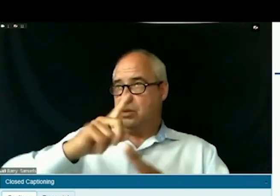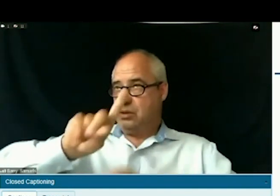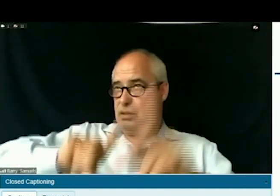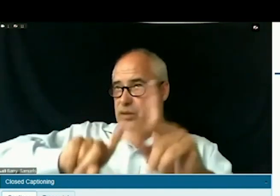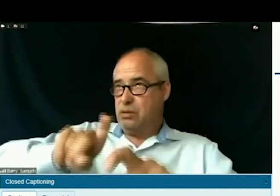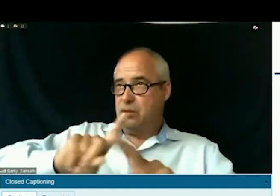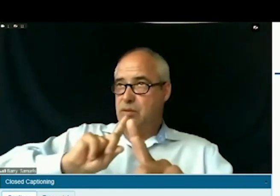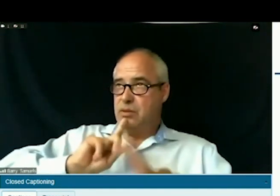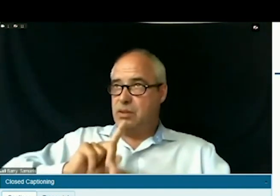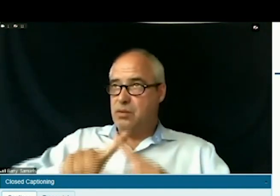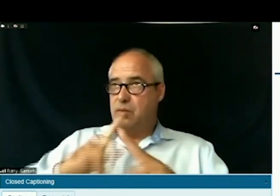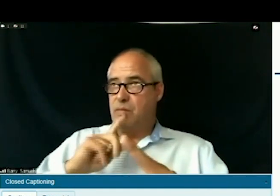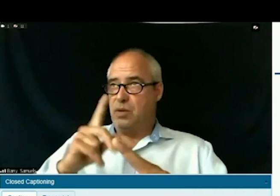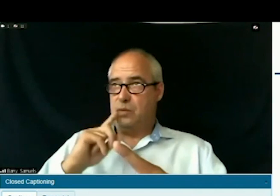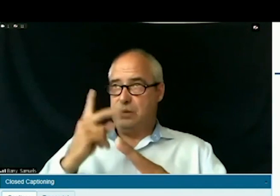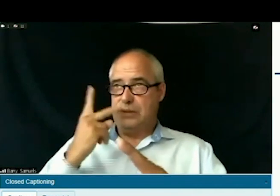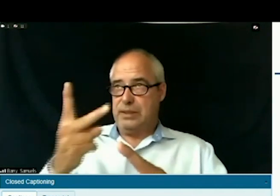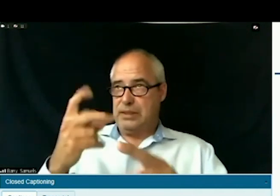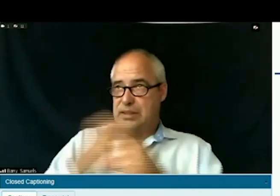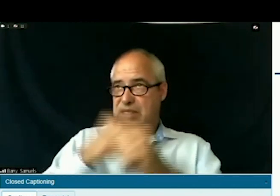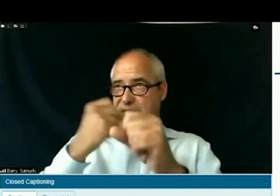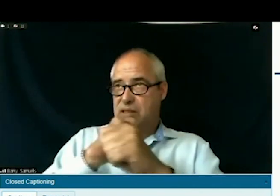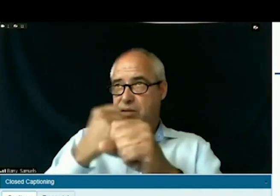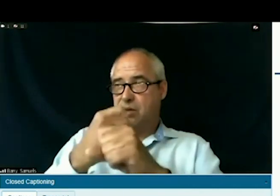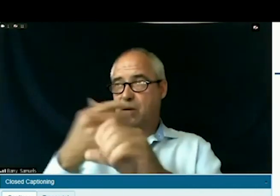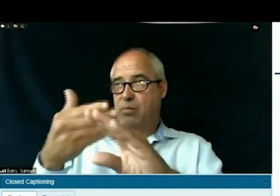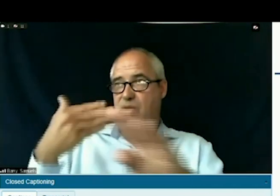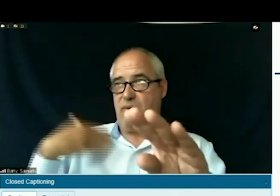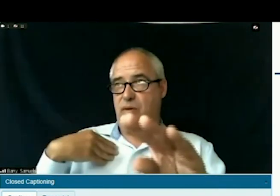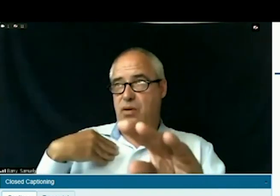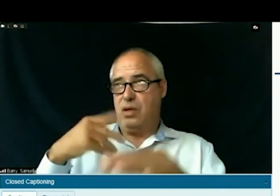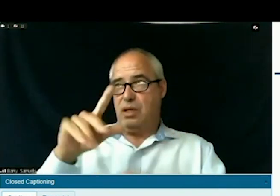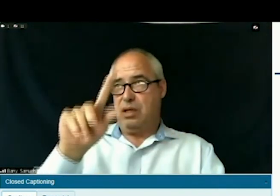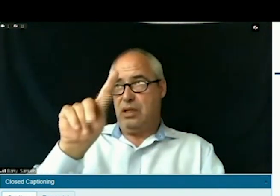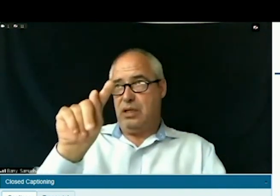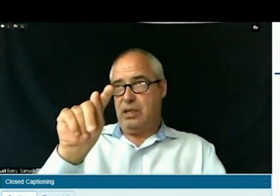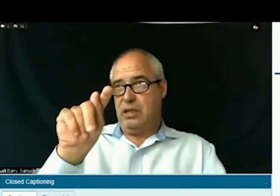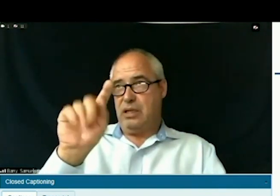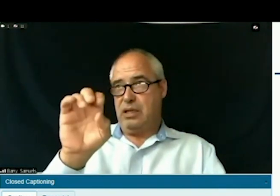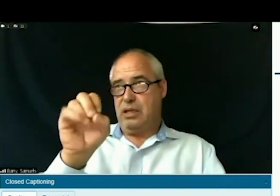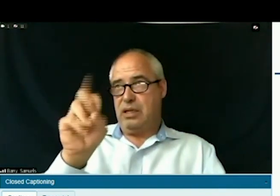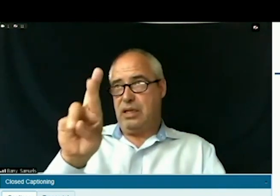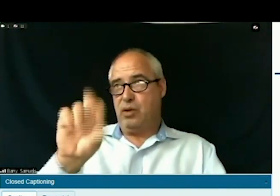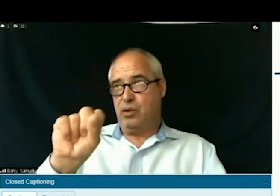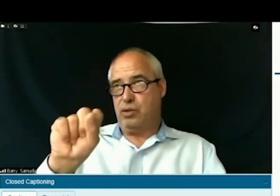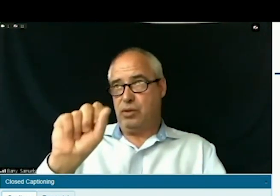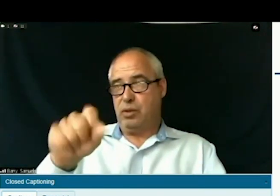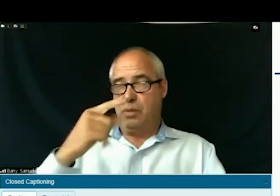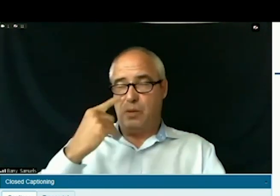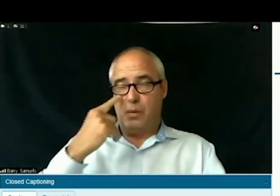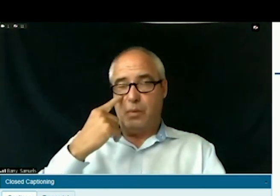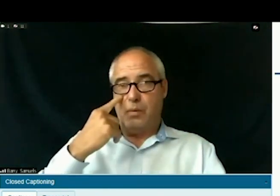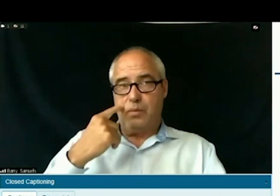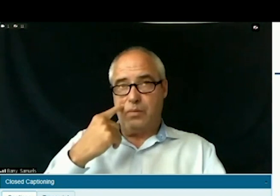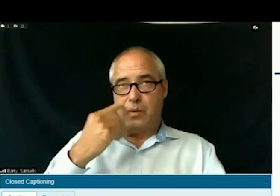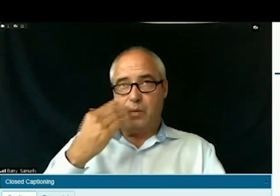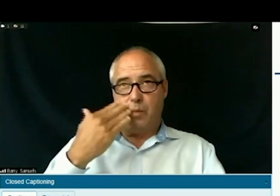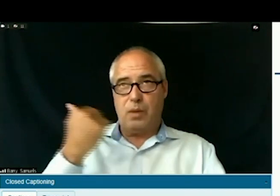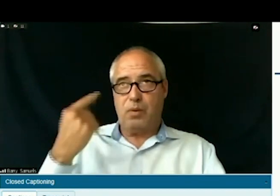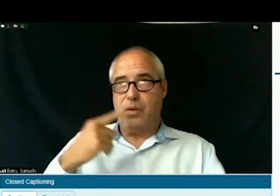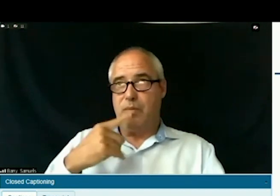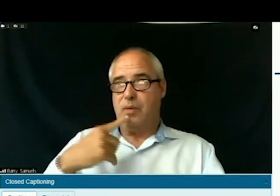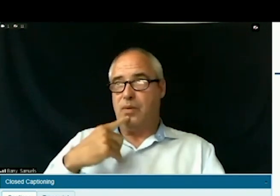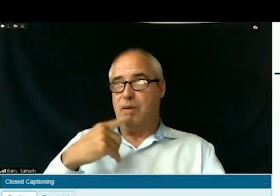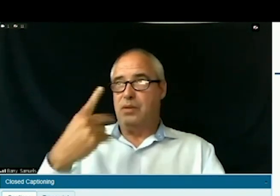the statistics before the tears could be wiped away. So in other words, we're able to look at the social